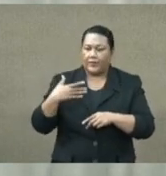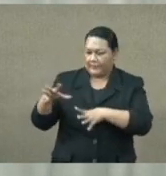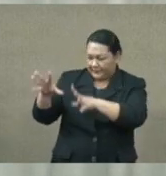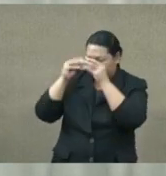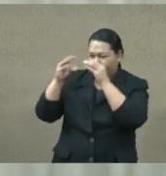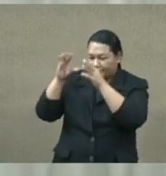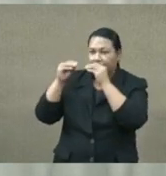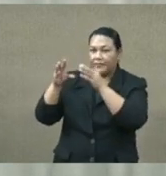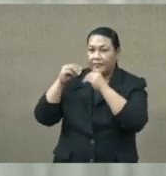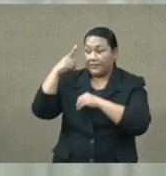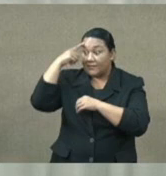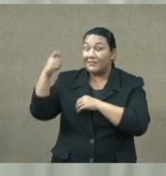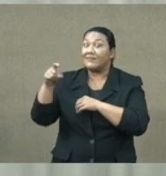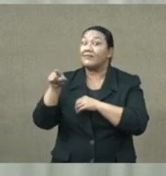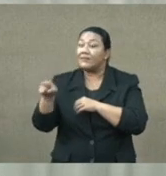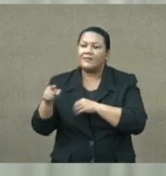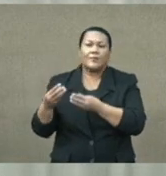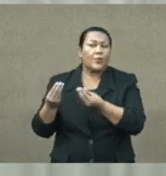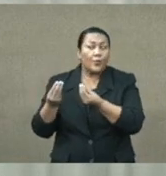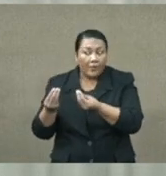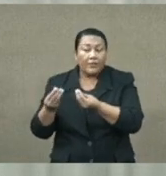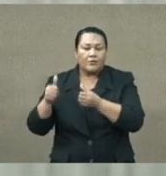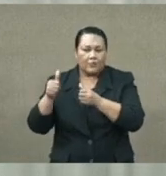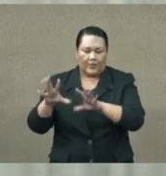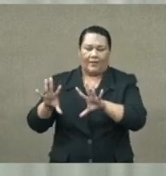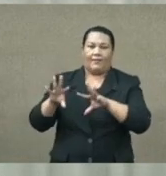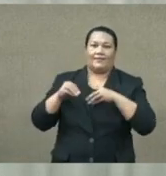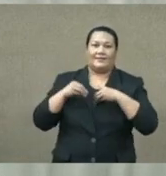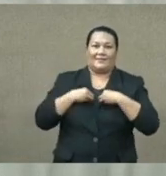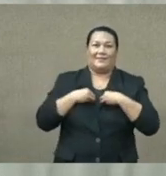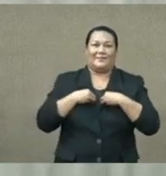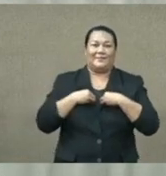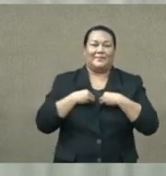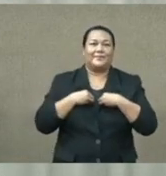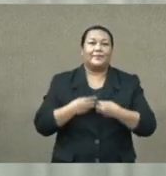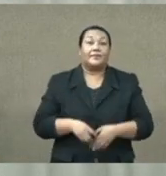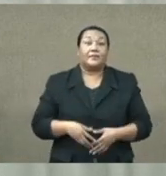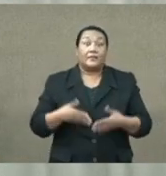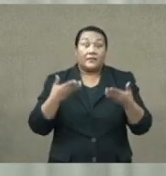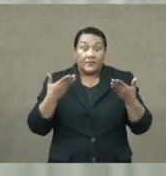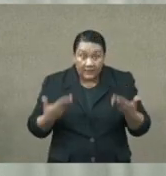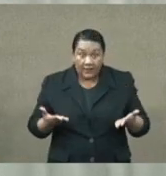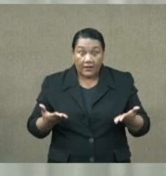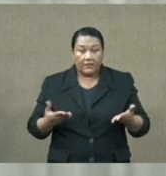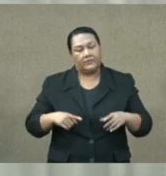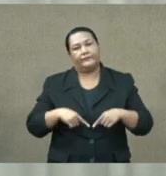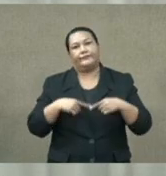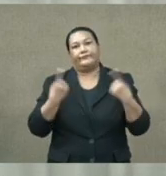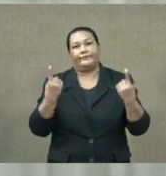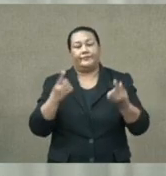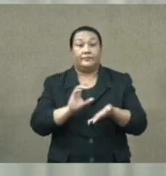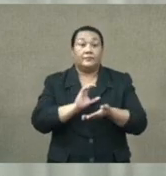them if they were worthy. Mr. Bainimarama has now made it more than